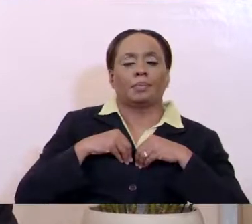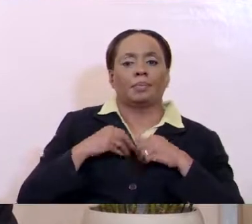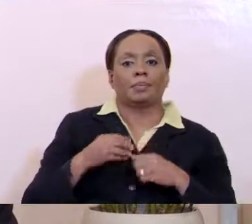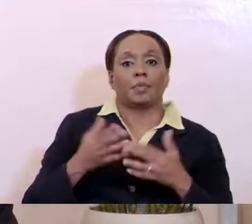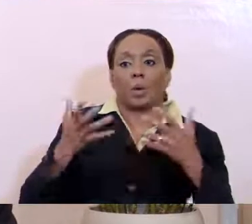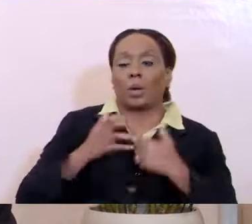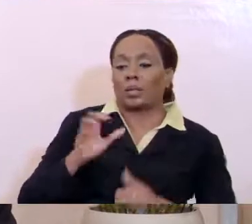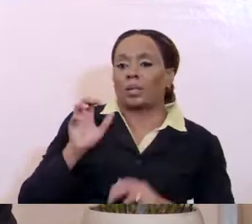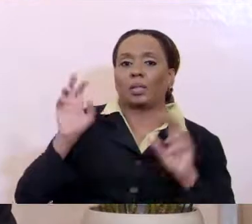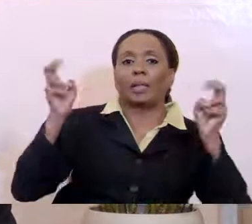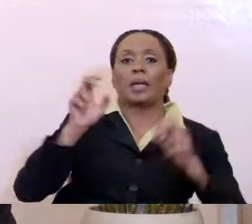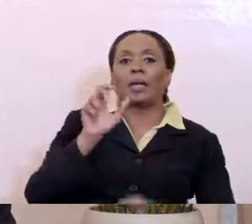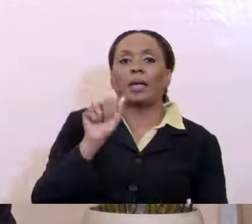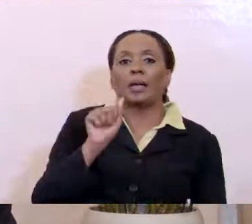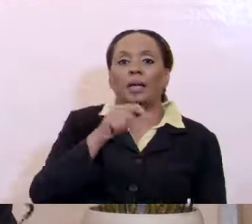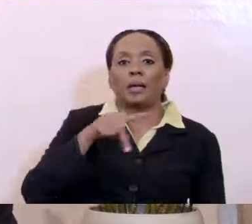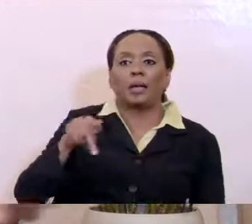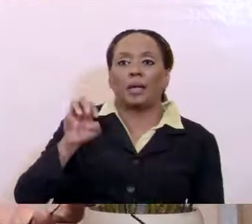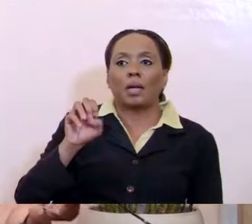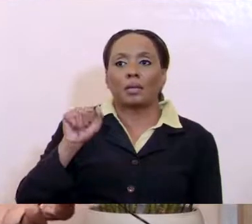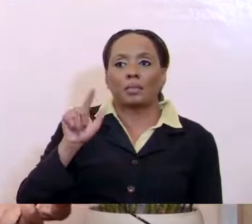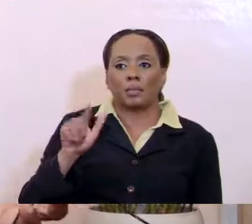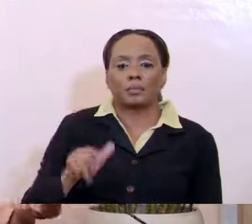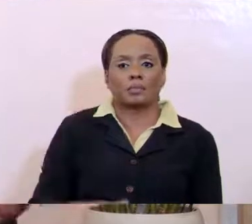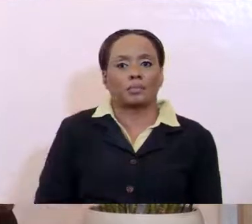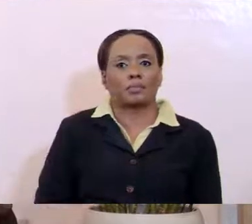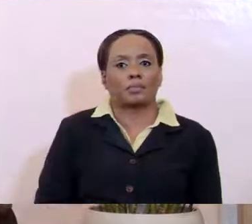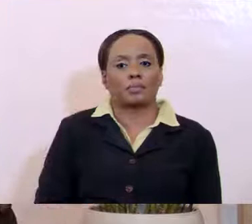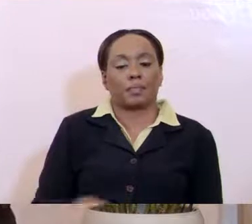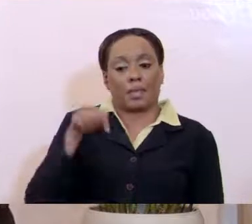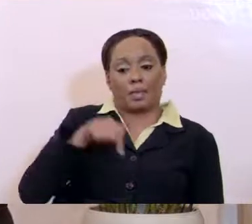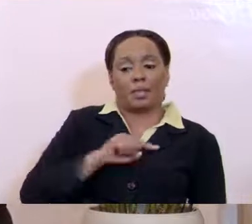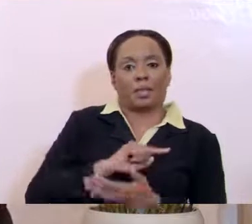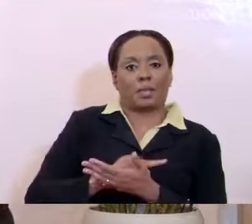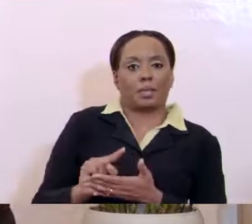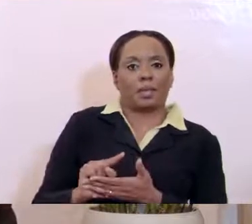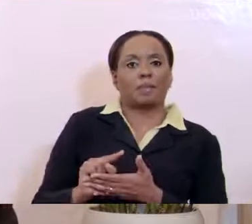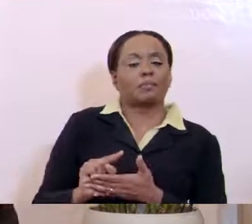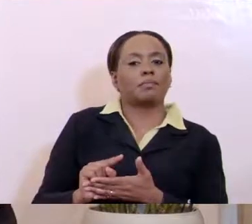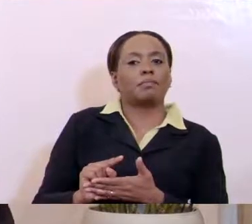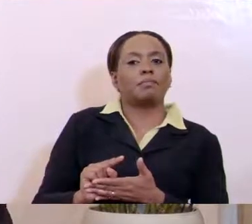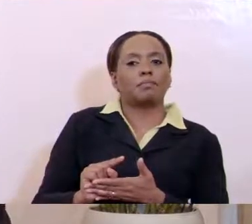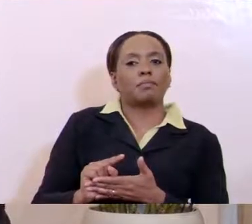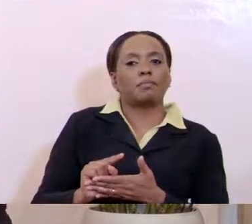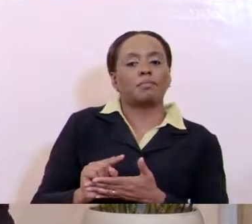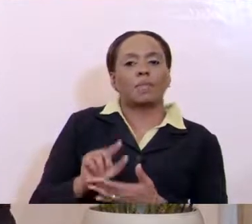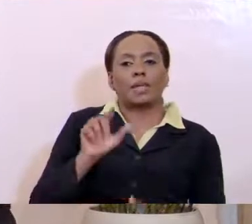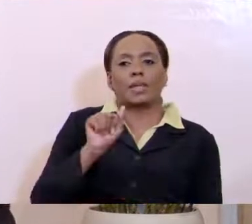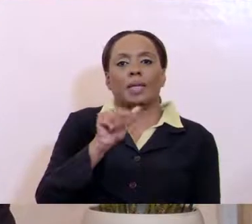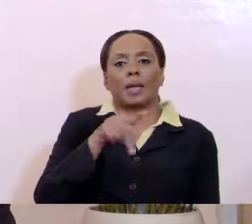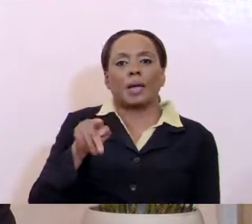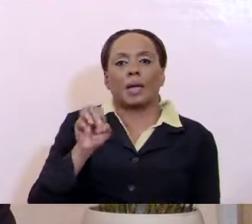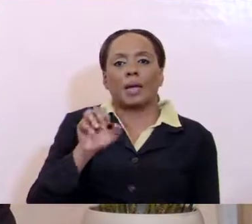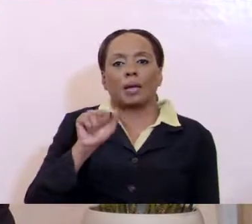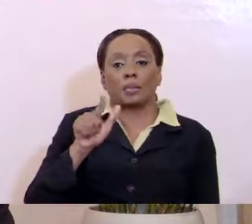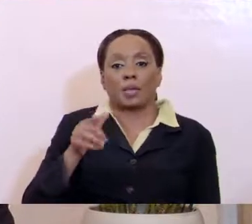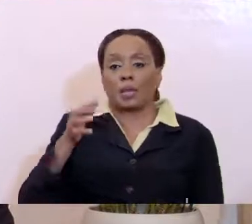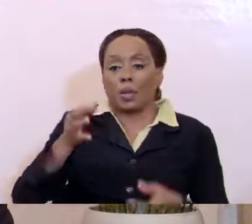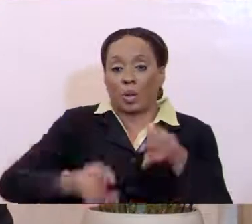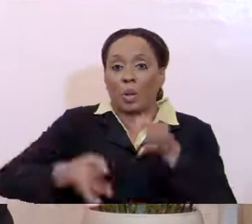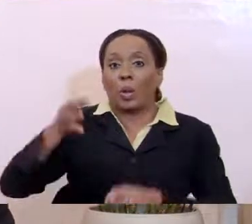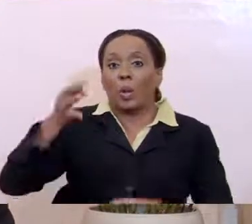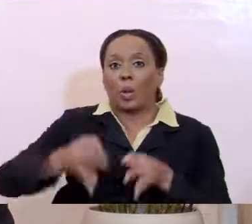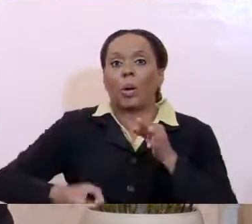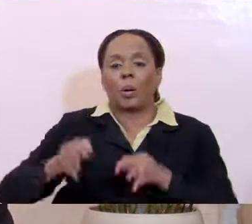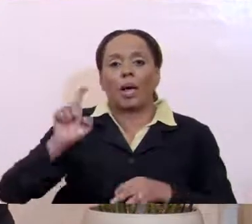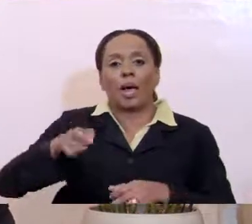severely cut back on a sentence that was imposed by a magistrate. That is the job of the appeal court. As Attorney General,